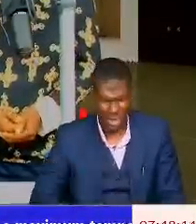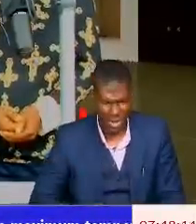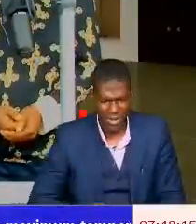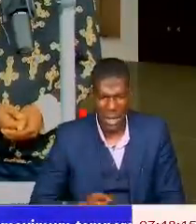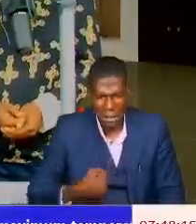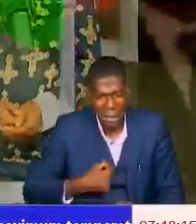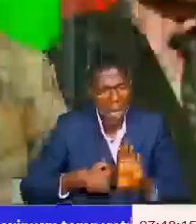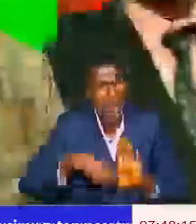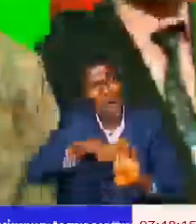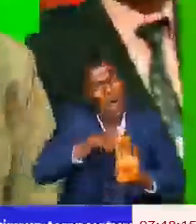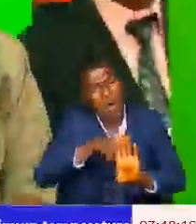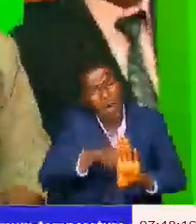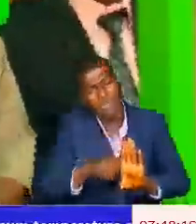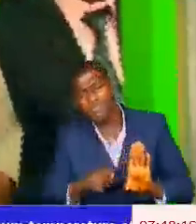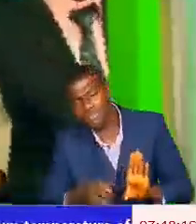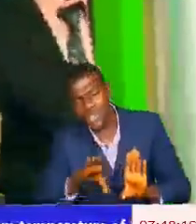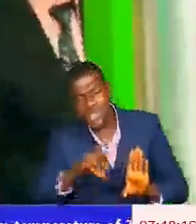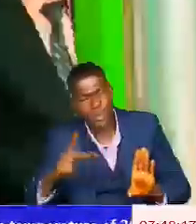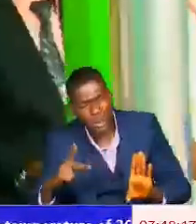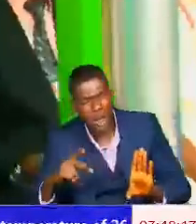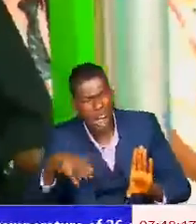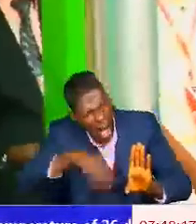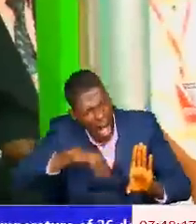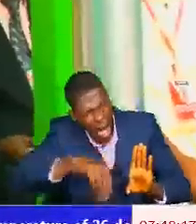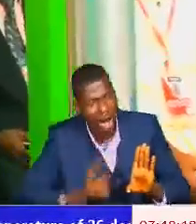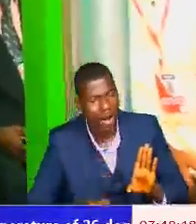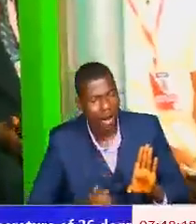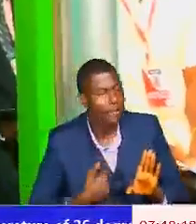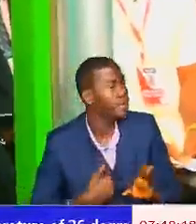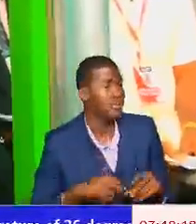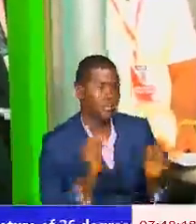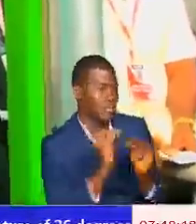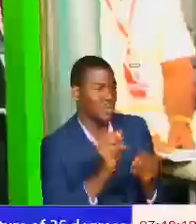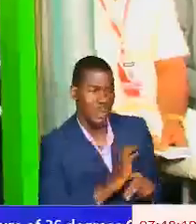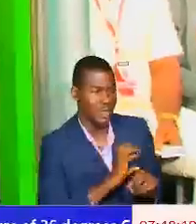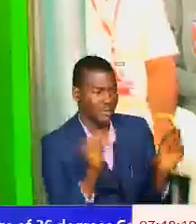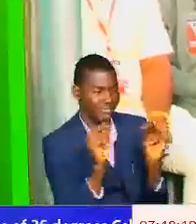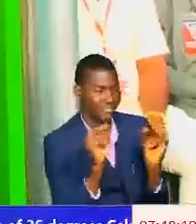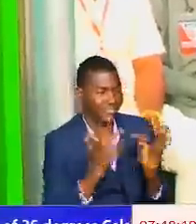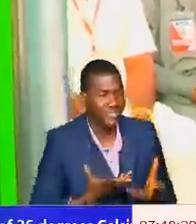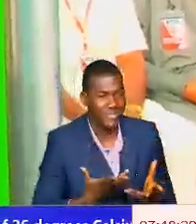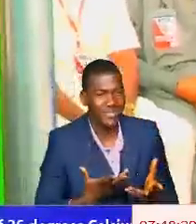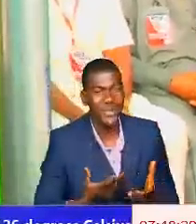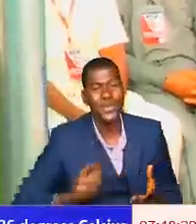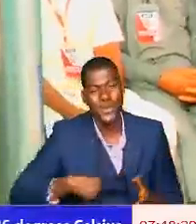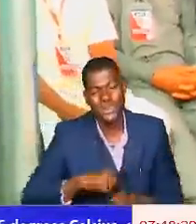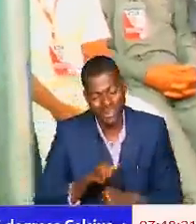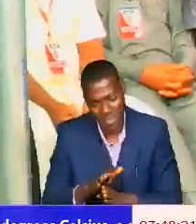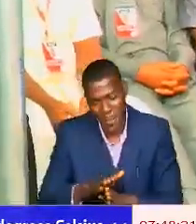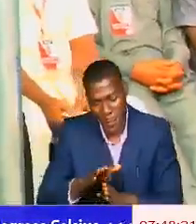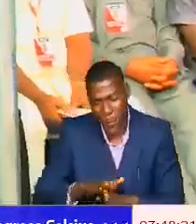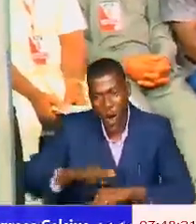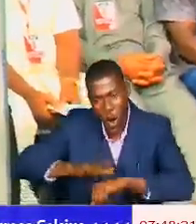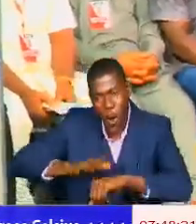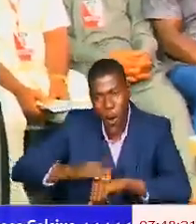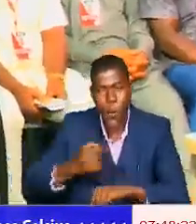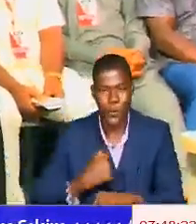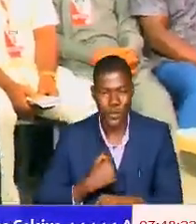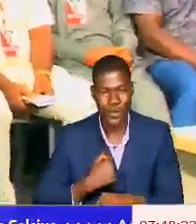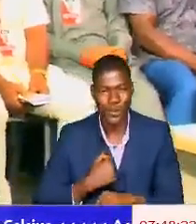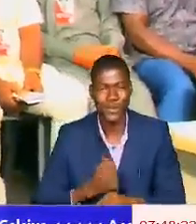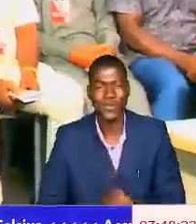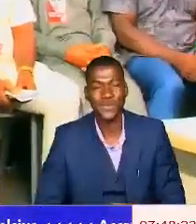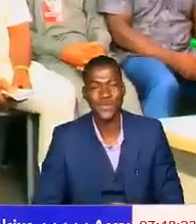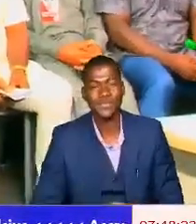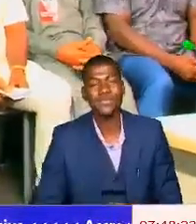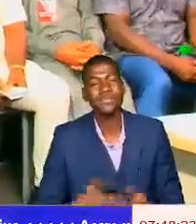my domot? Say they yes, say I be CP. I say no, be that one. No. So maybe we take small. They call both abbreviation and the full